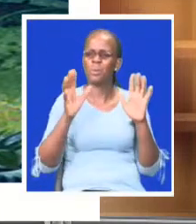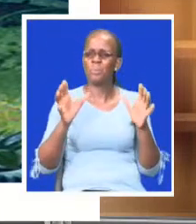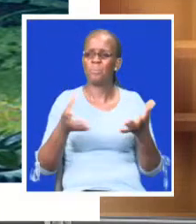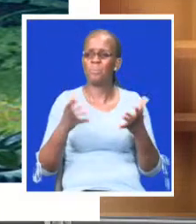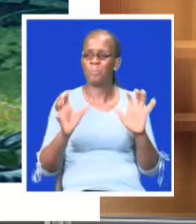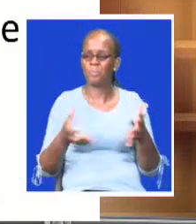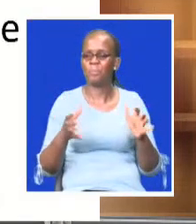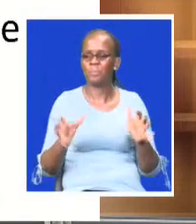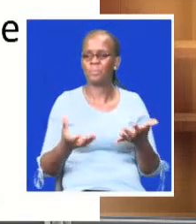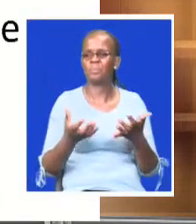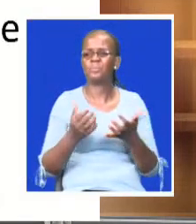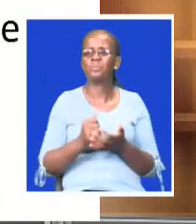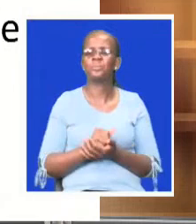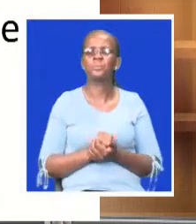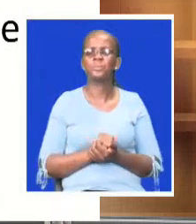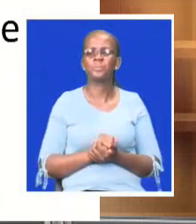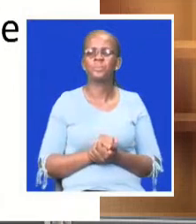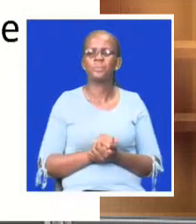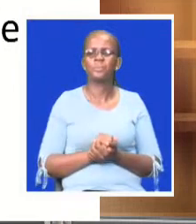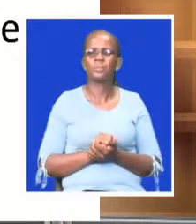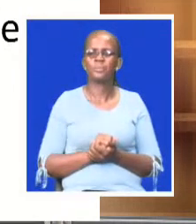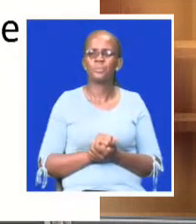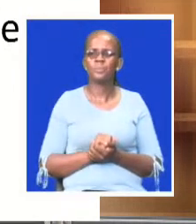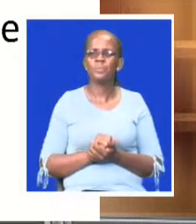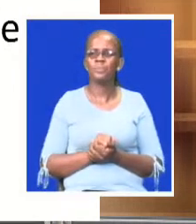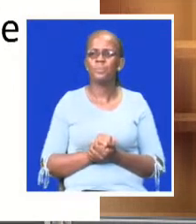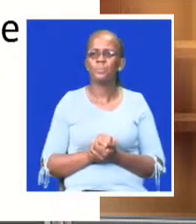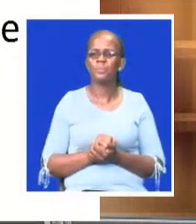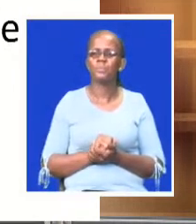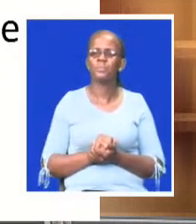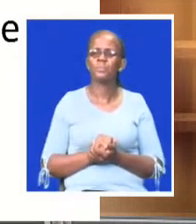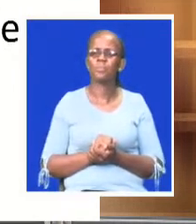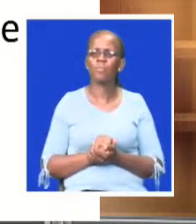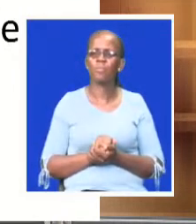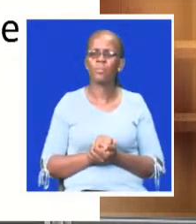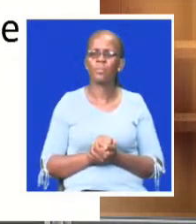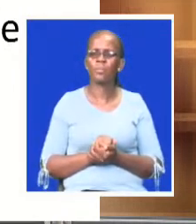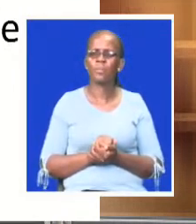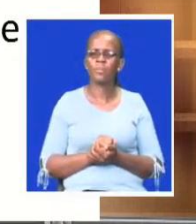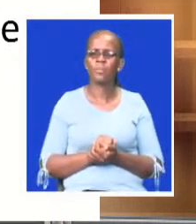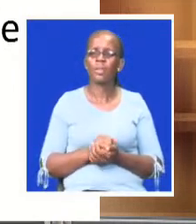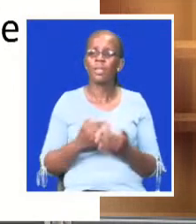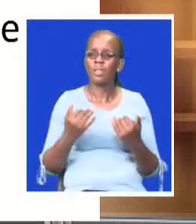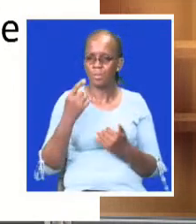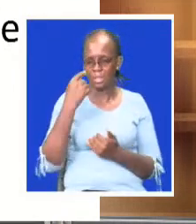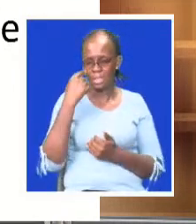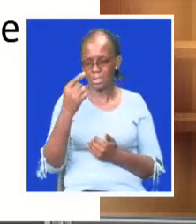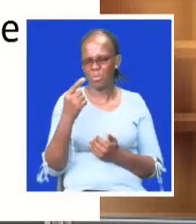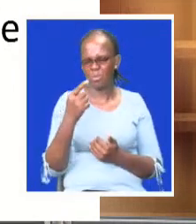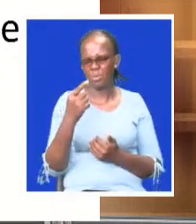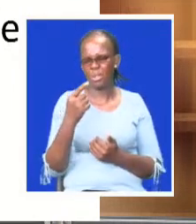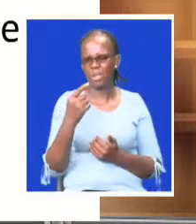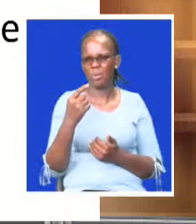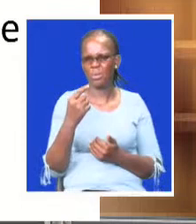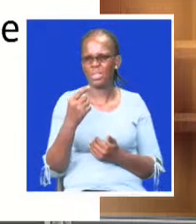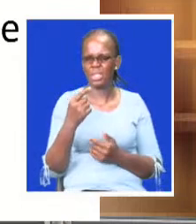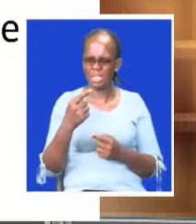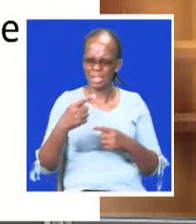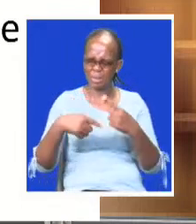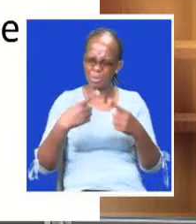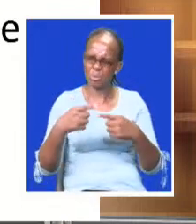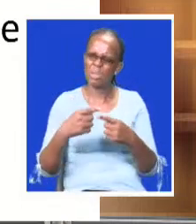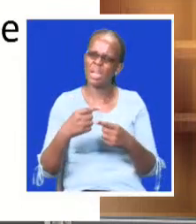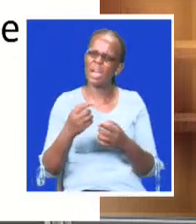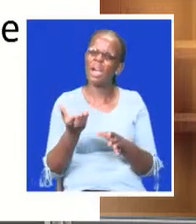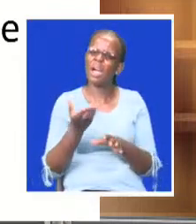of Eden. Okay, dear Lena, let us look at the results of sin.